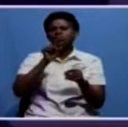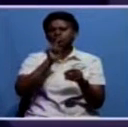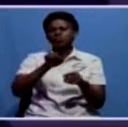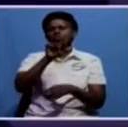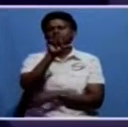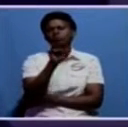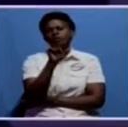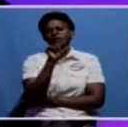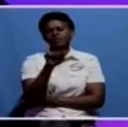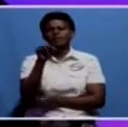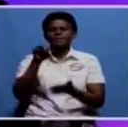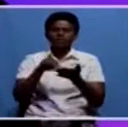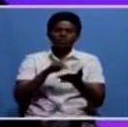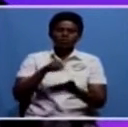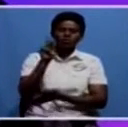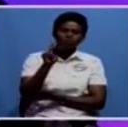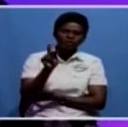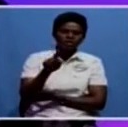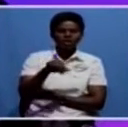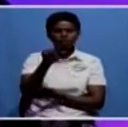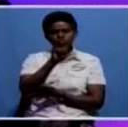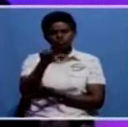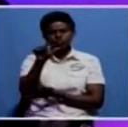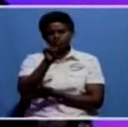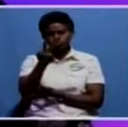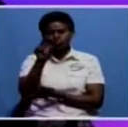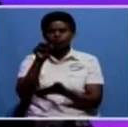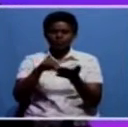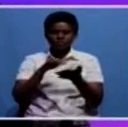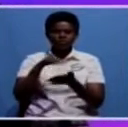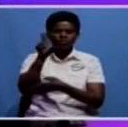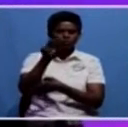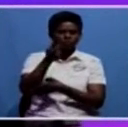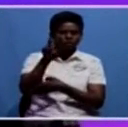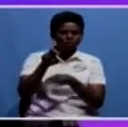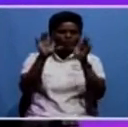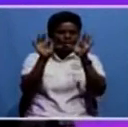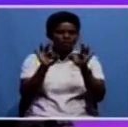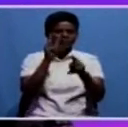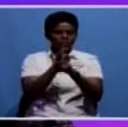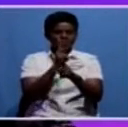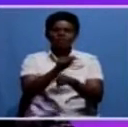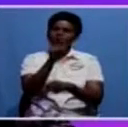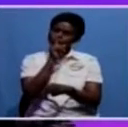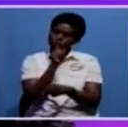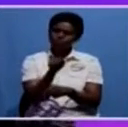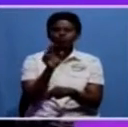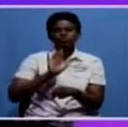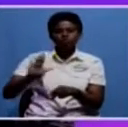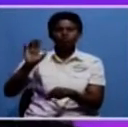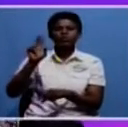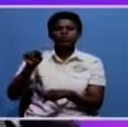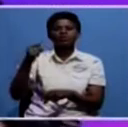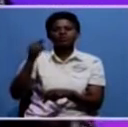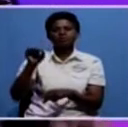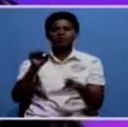20 million kwacha or $2 million that got into somebody's account is genuinely for NGO